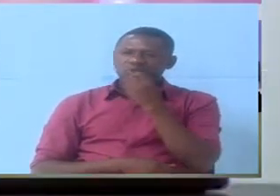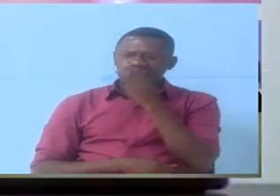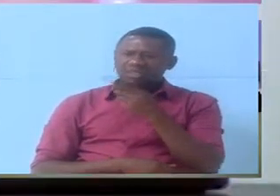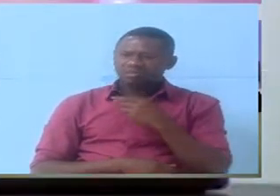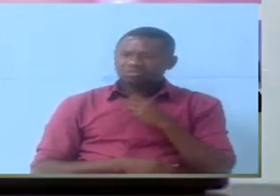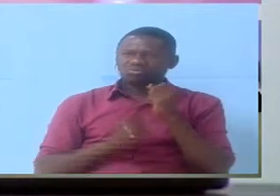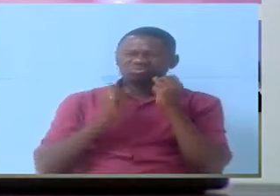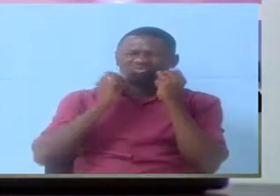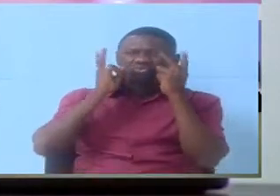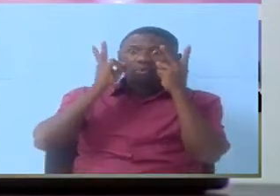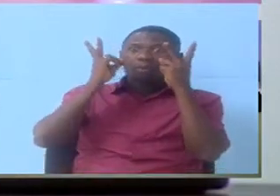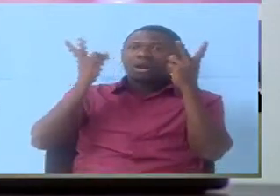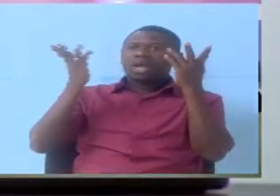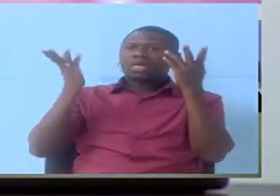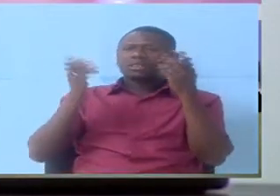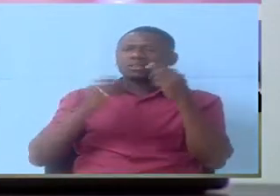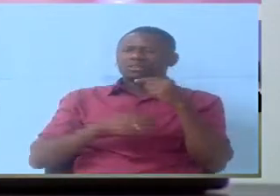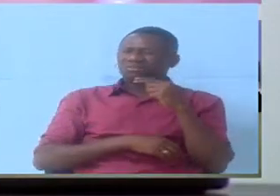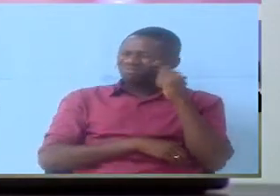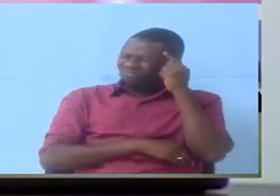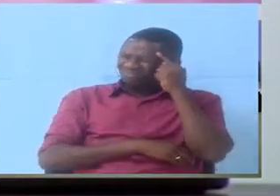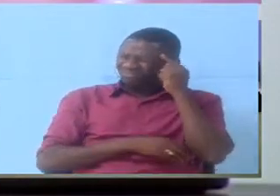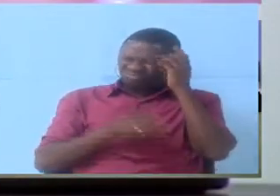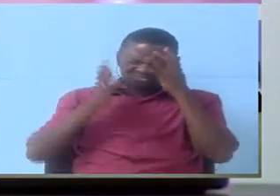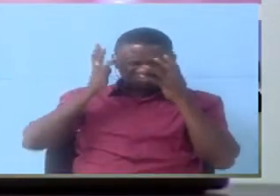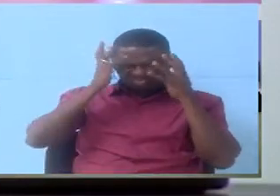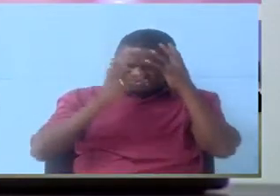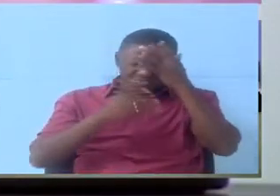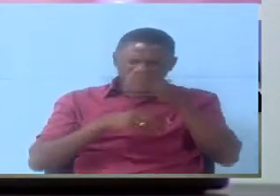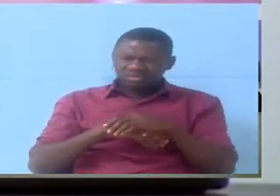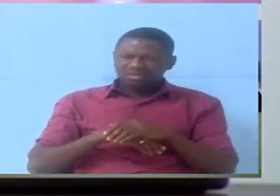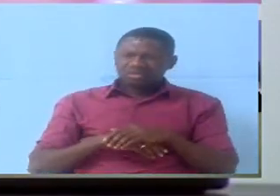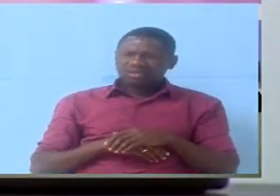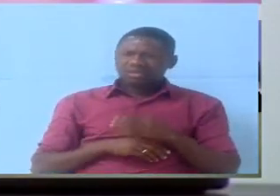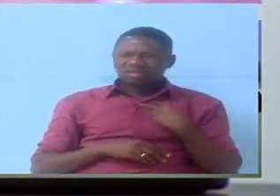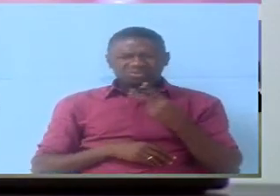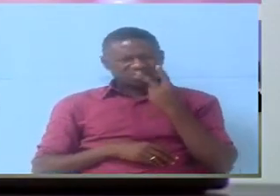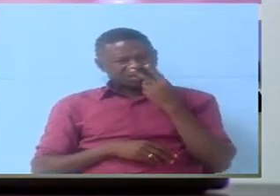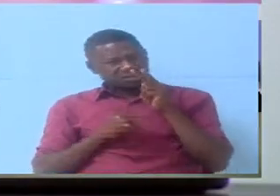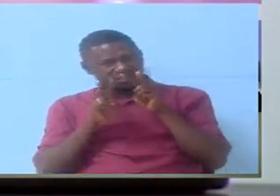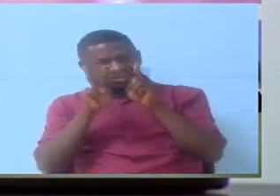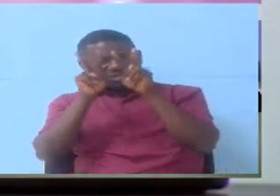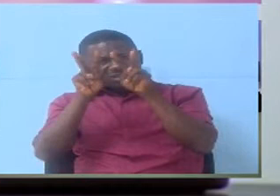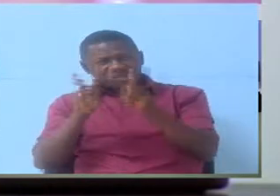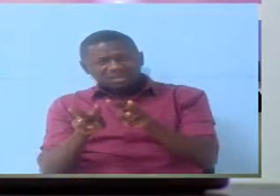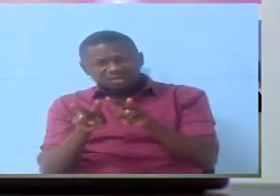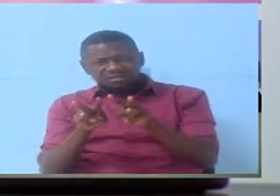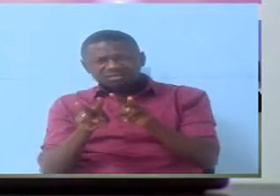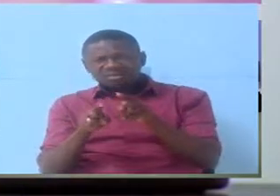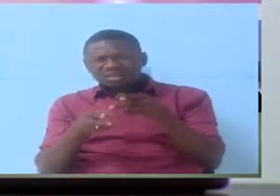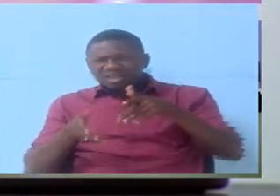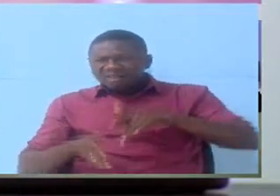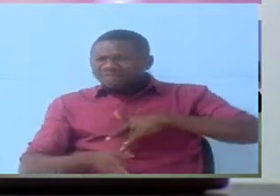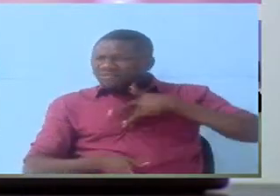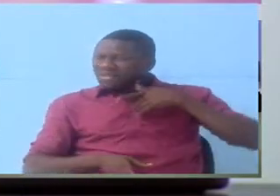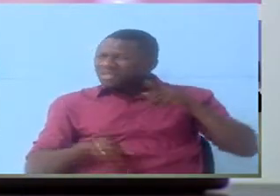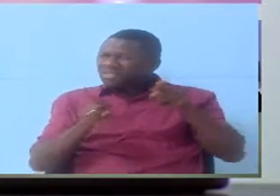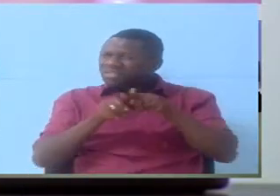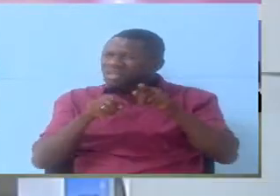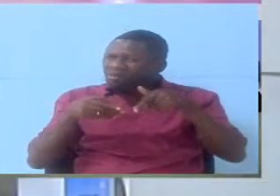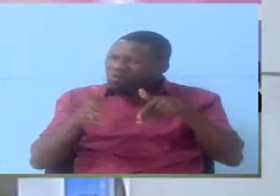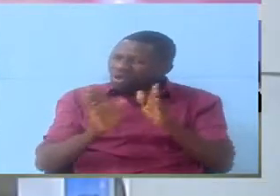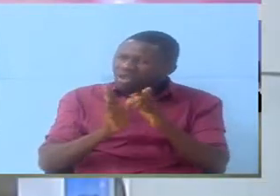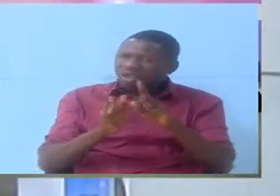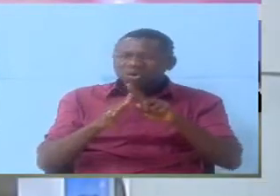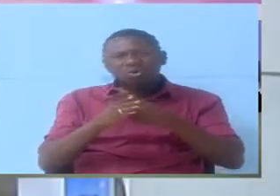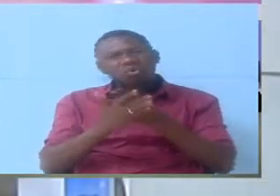Did he look affected by it? I didn't notice that in